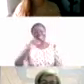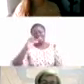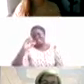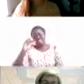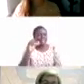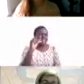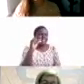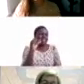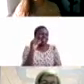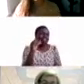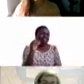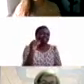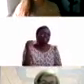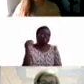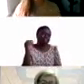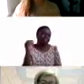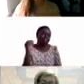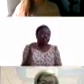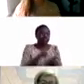reproductive health.